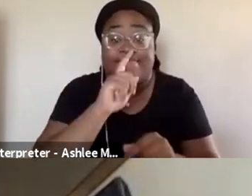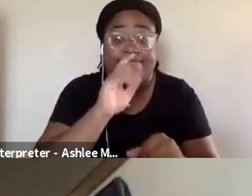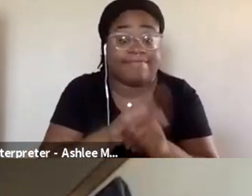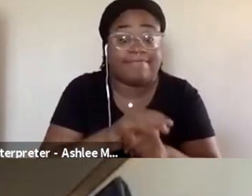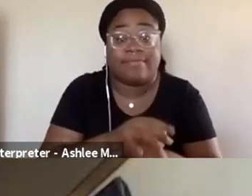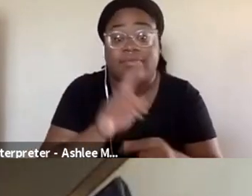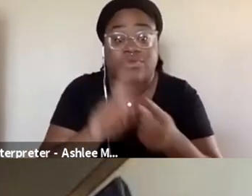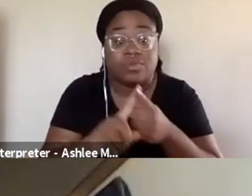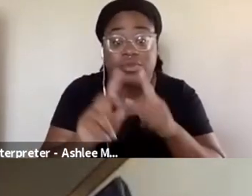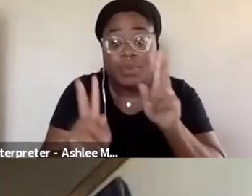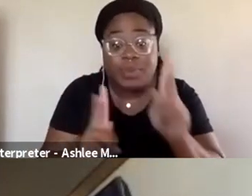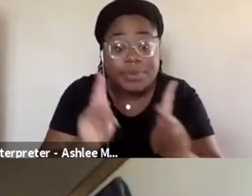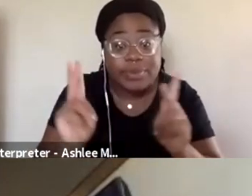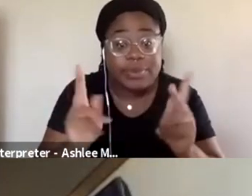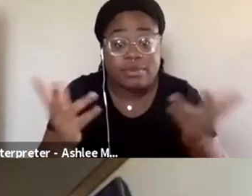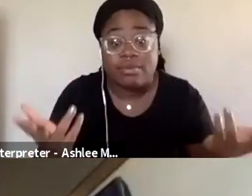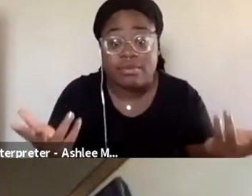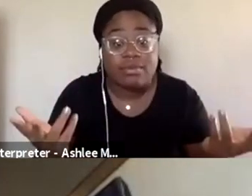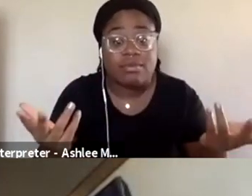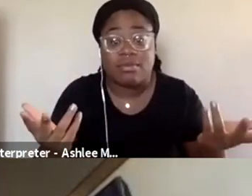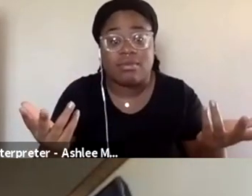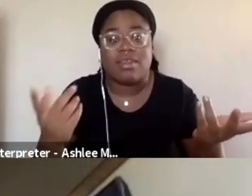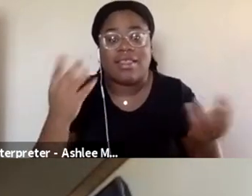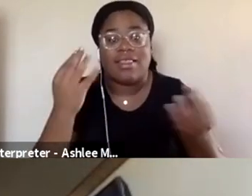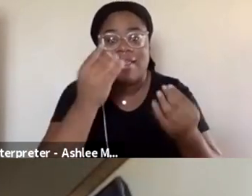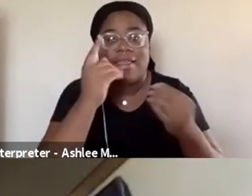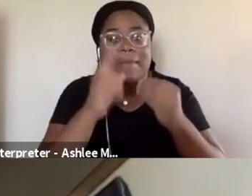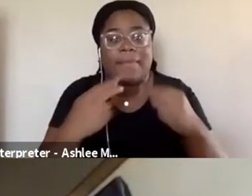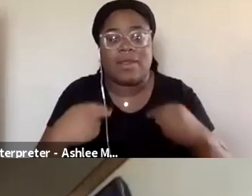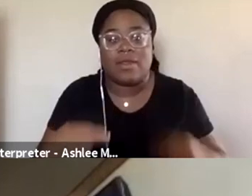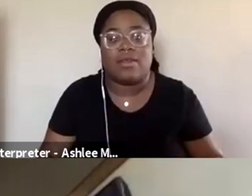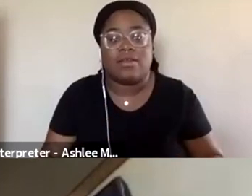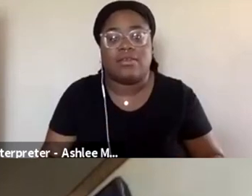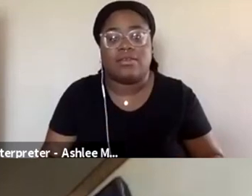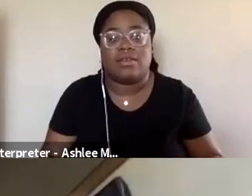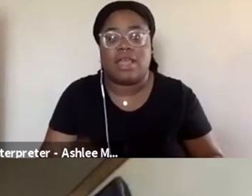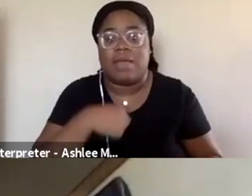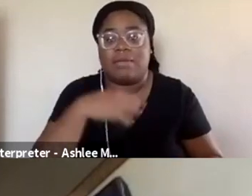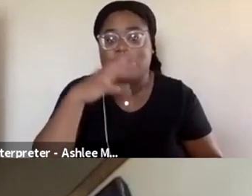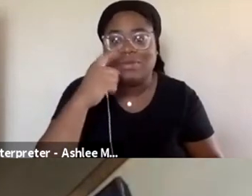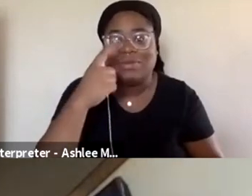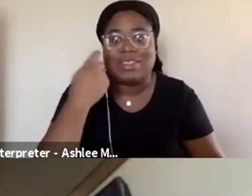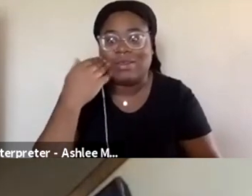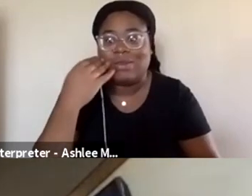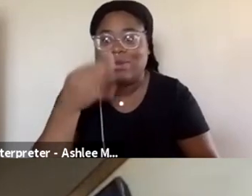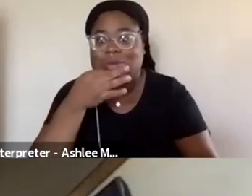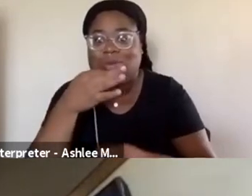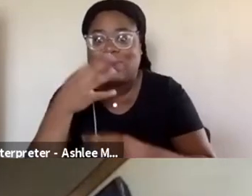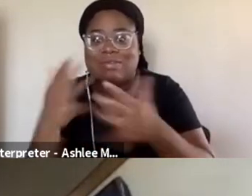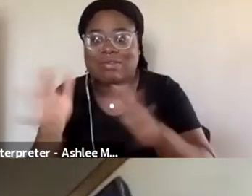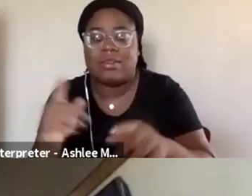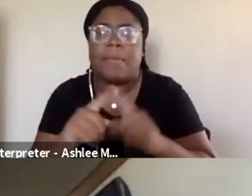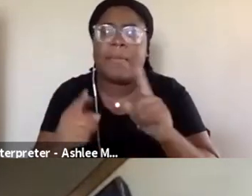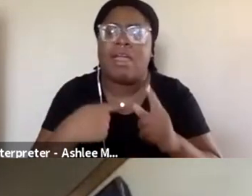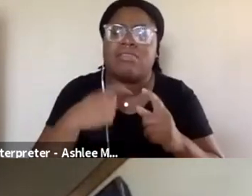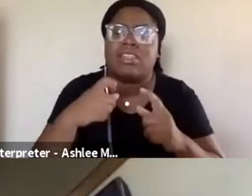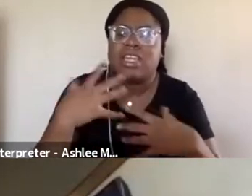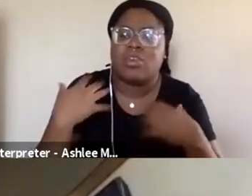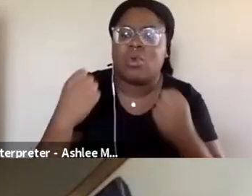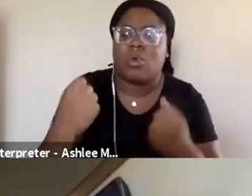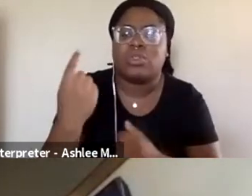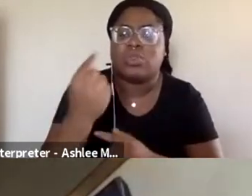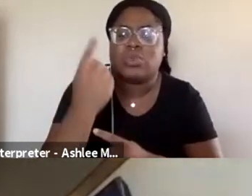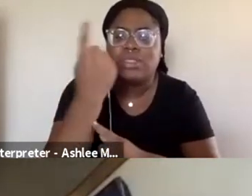like people. And, you know, like think about humans. I'm going to shut up now because I know we're running out of time. But I think, you folks just have to have like a little courage, like to do something